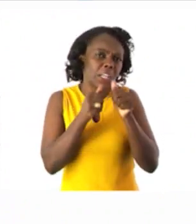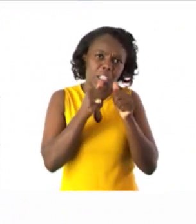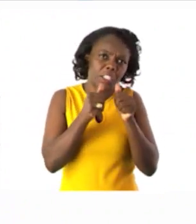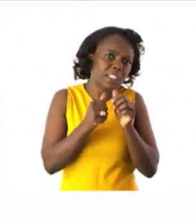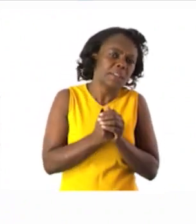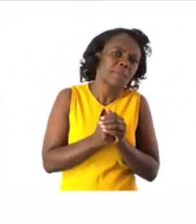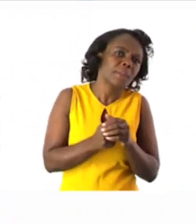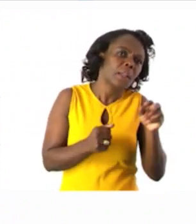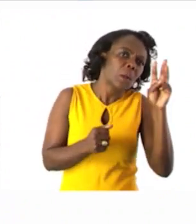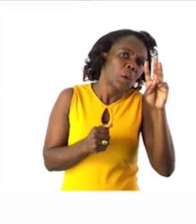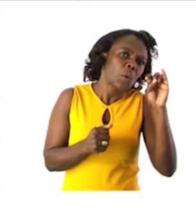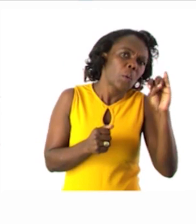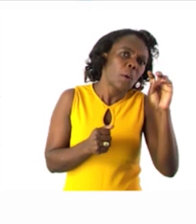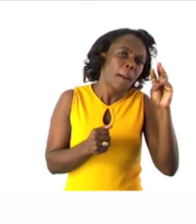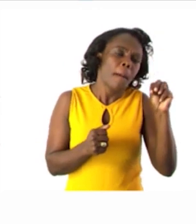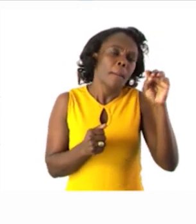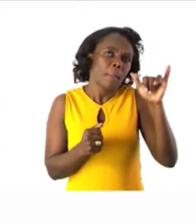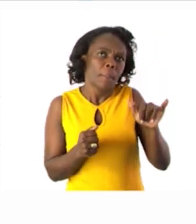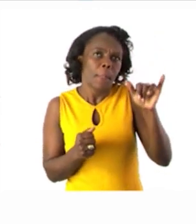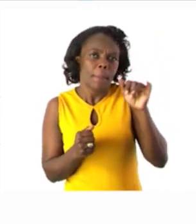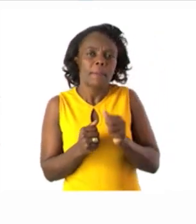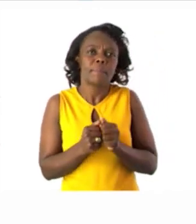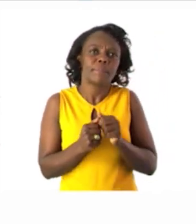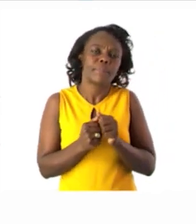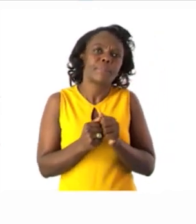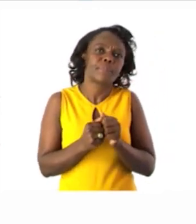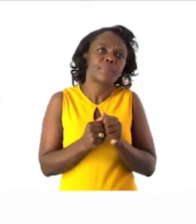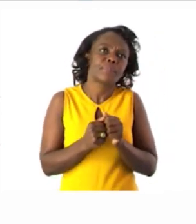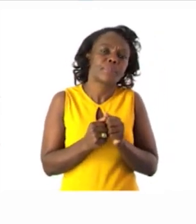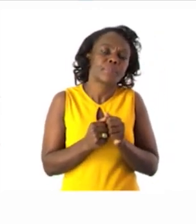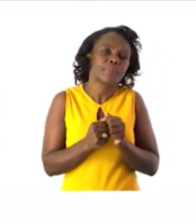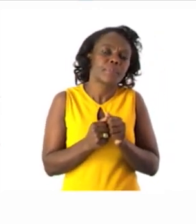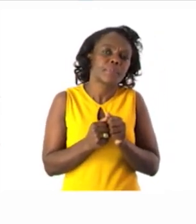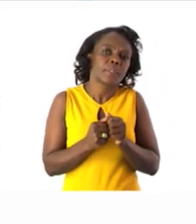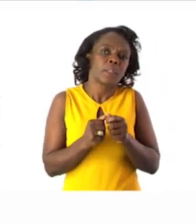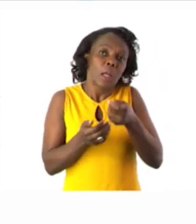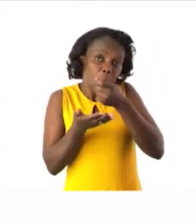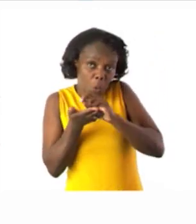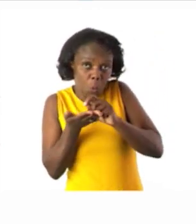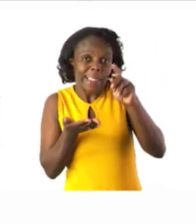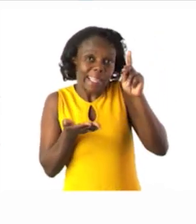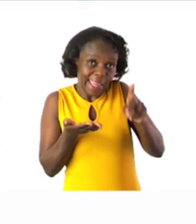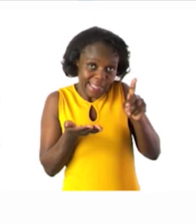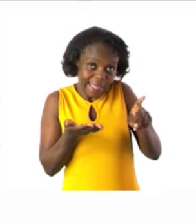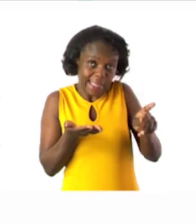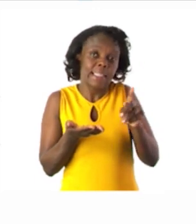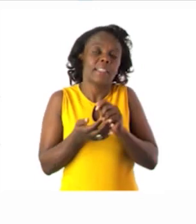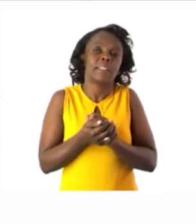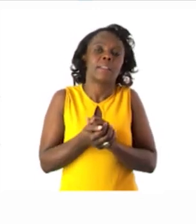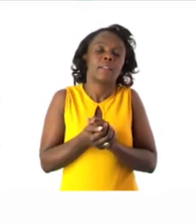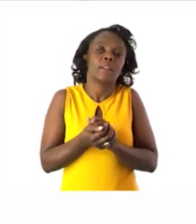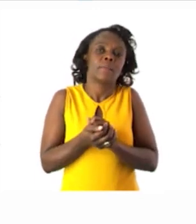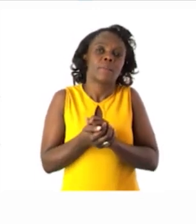me, you are going to rewrite. Don't just write in a letter which is already there. Please rewrite the